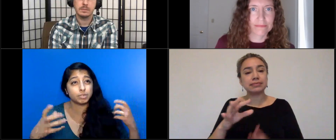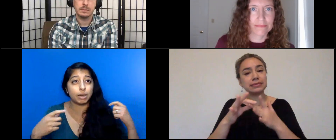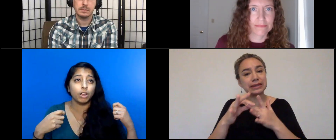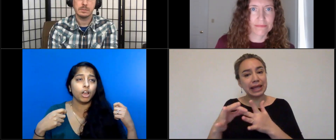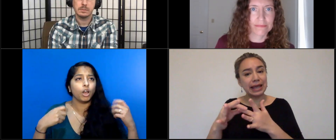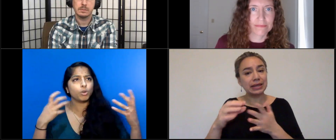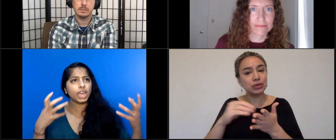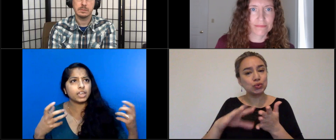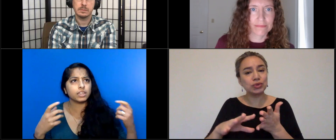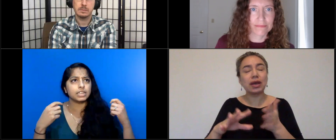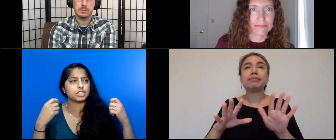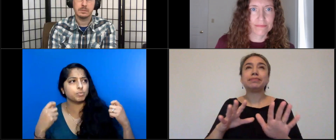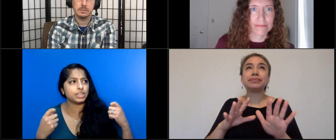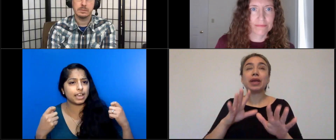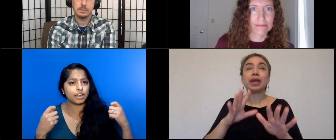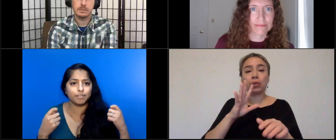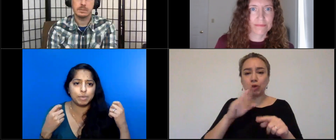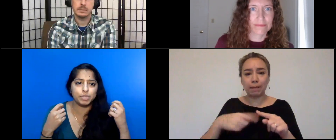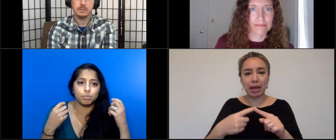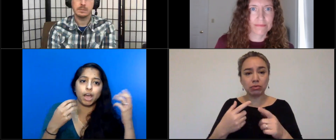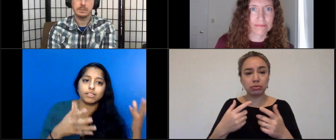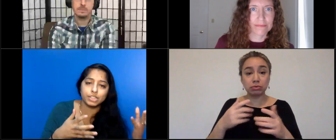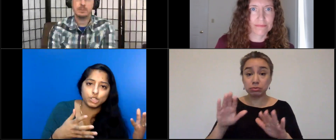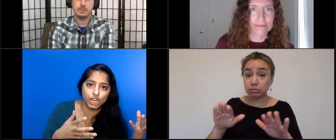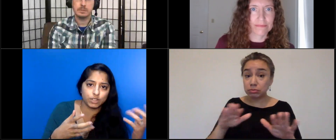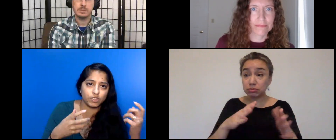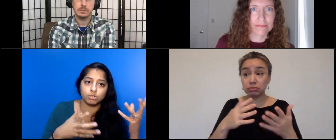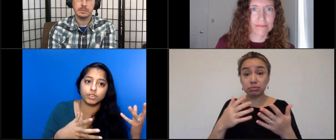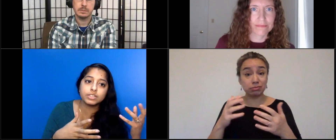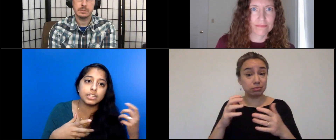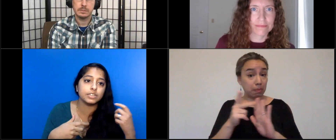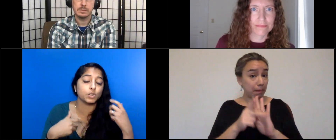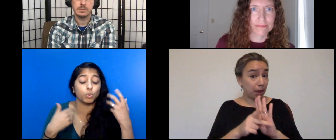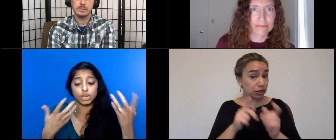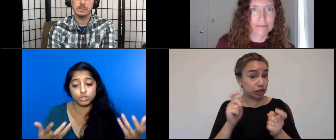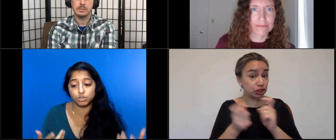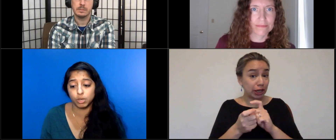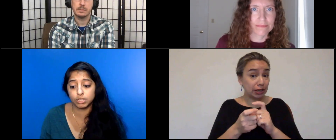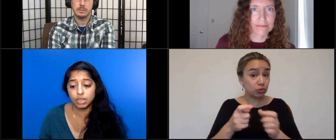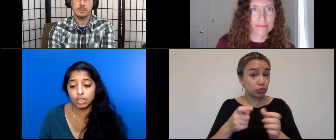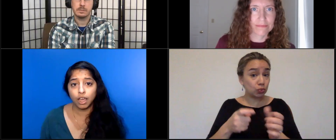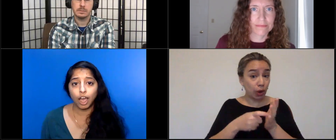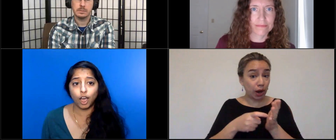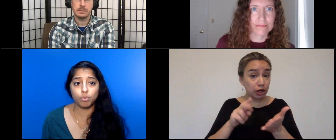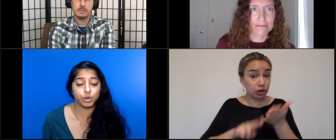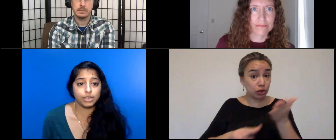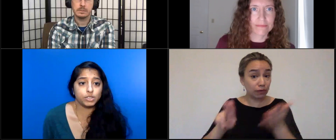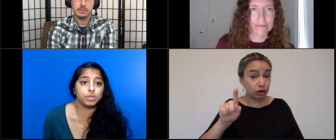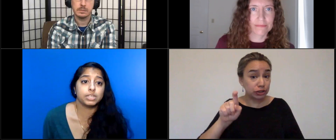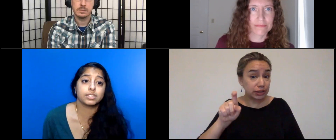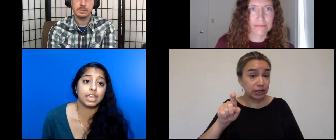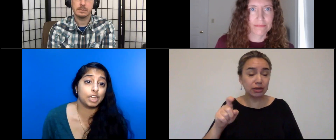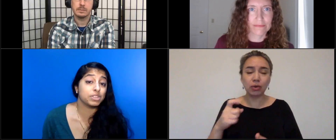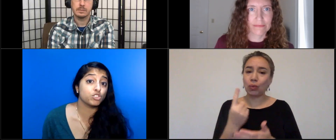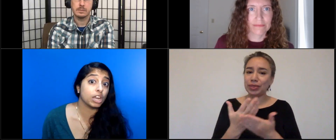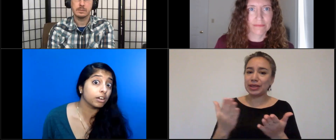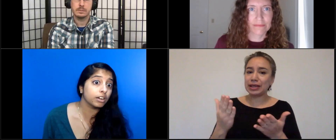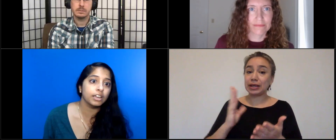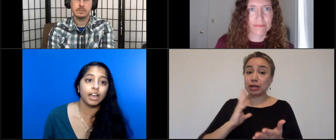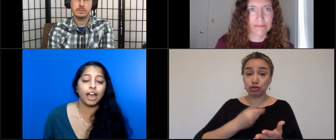we talked about, okay, like, is this something that could have maybe a policy change at the university? So one issue was trans students